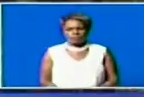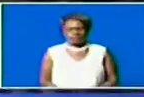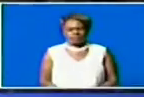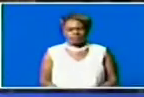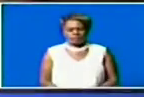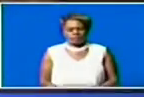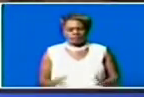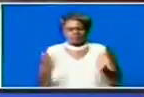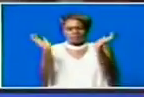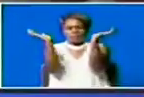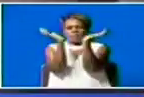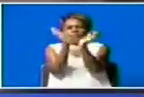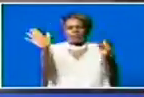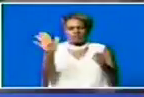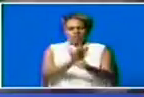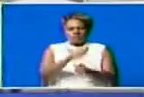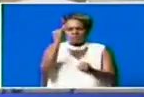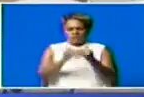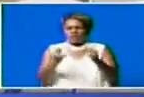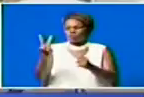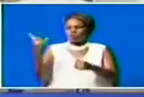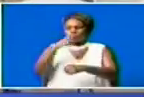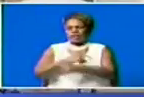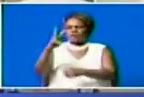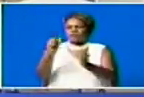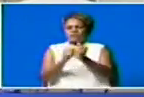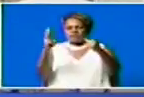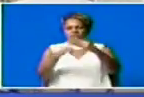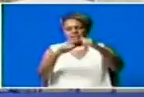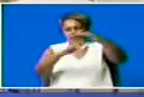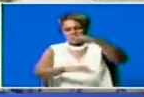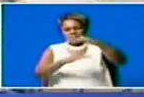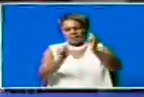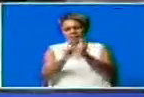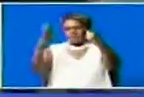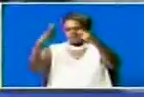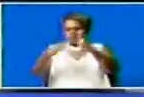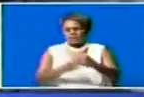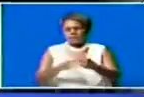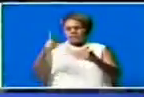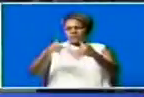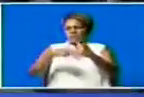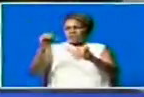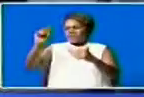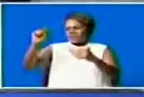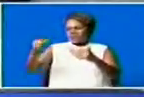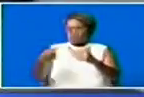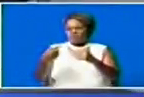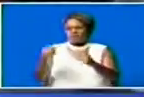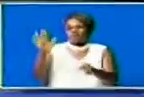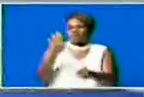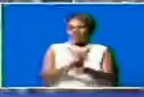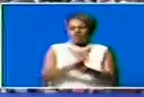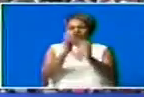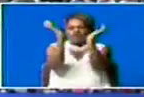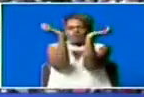A full stadium characterized the final 2 days of the 2017 World Under-18 Championships at the 60,000 capacity